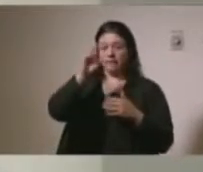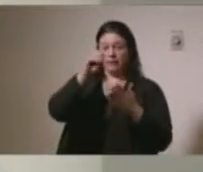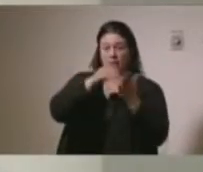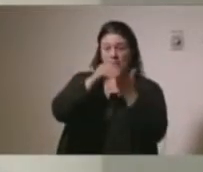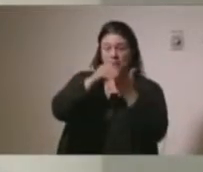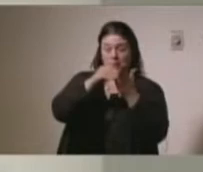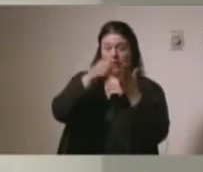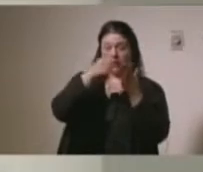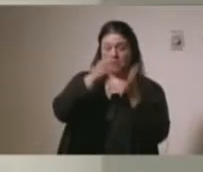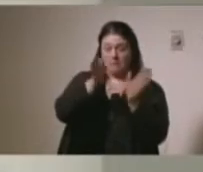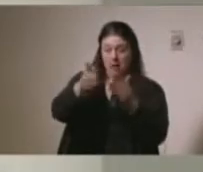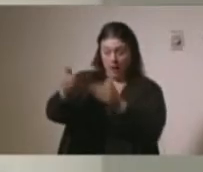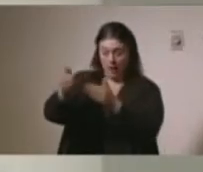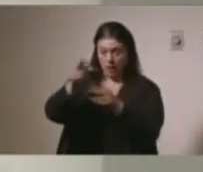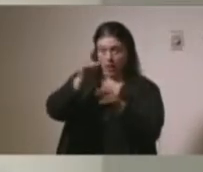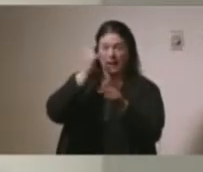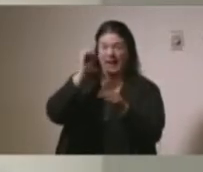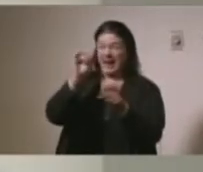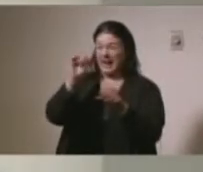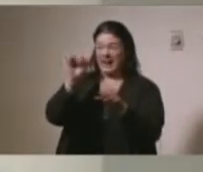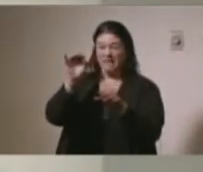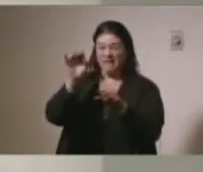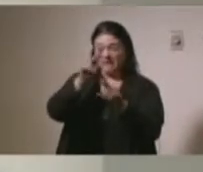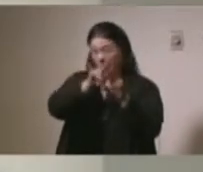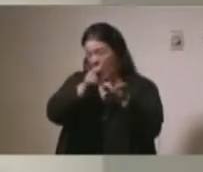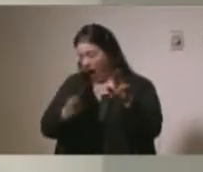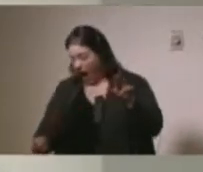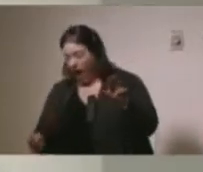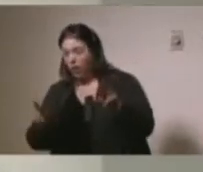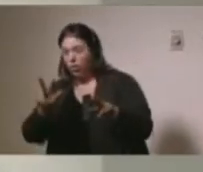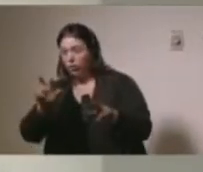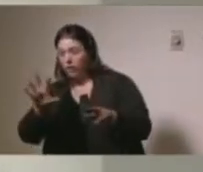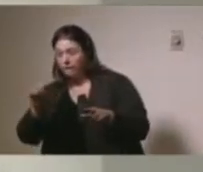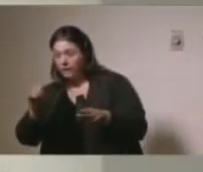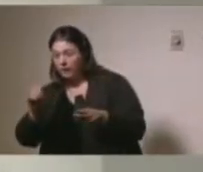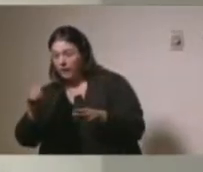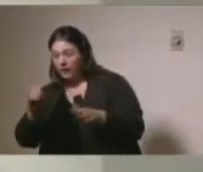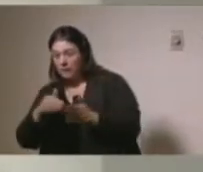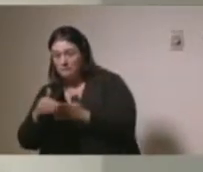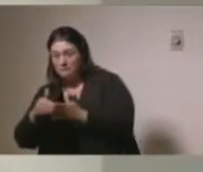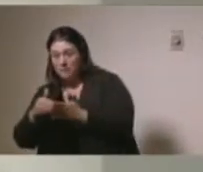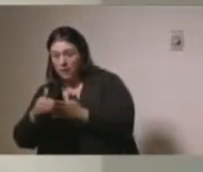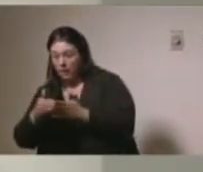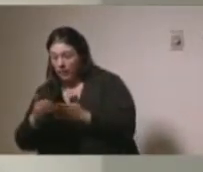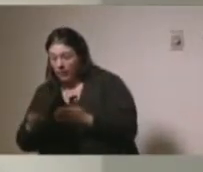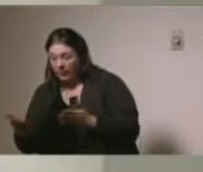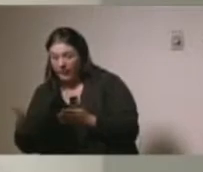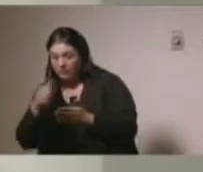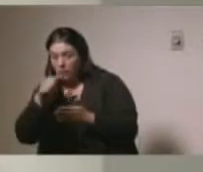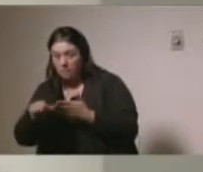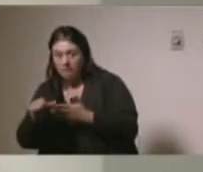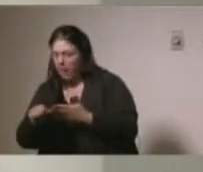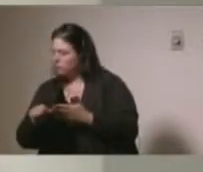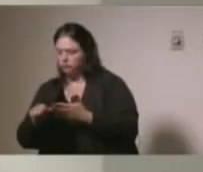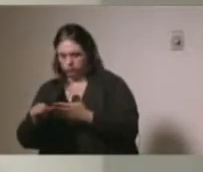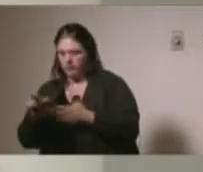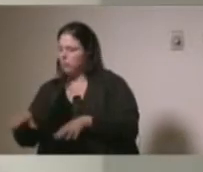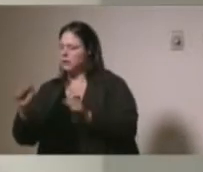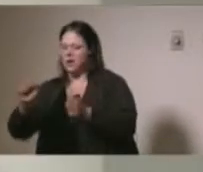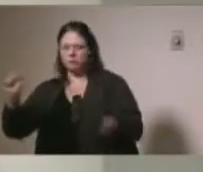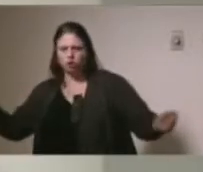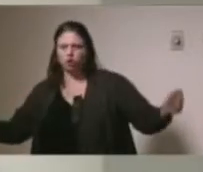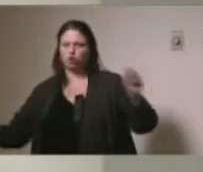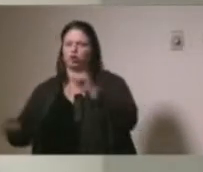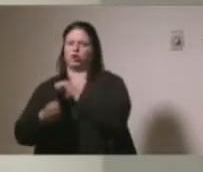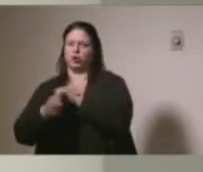mail, then they're going to make some drastic changes. Now, the concern is, and the argument